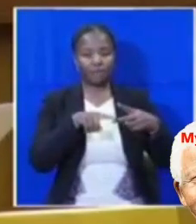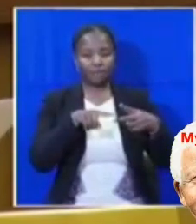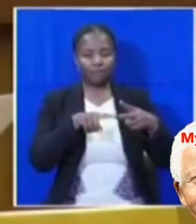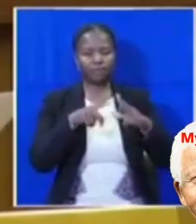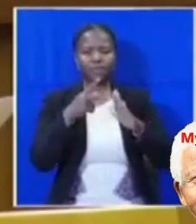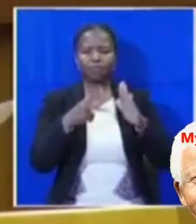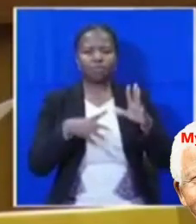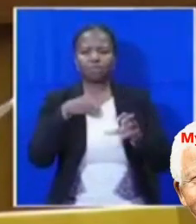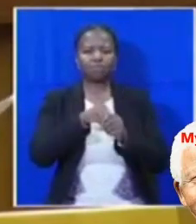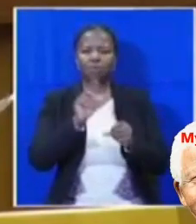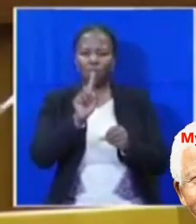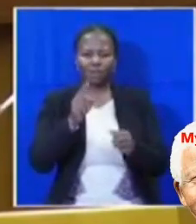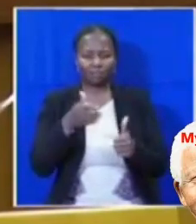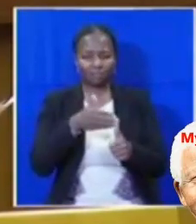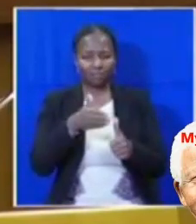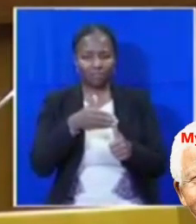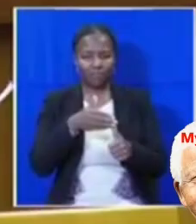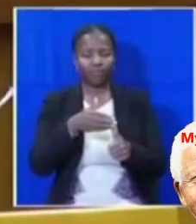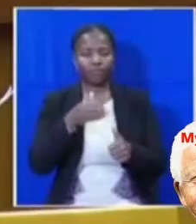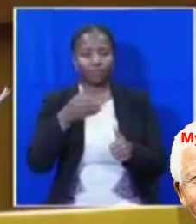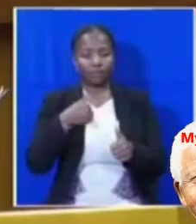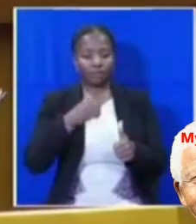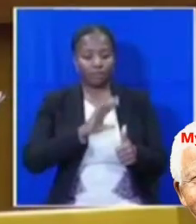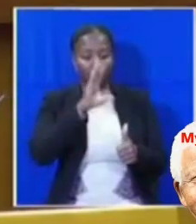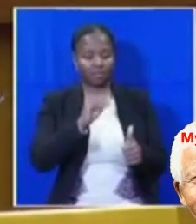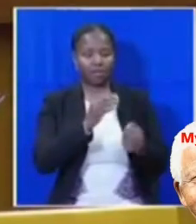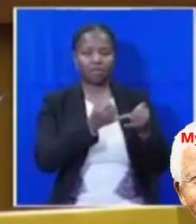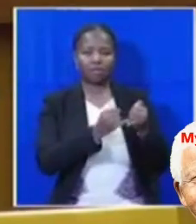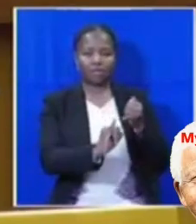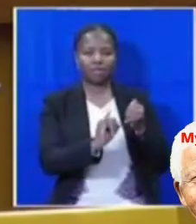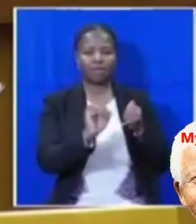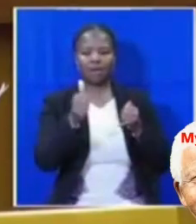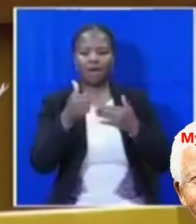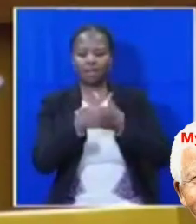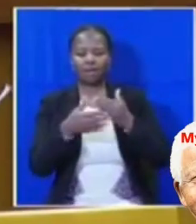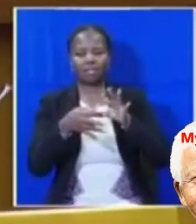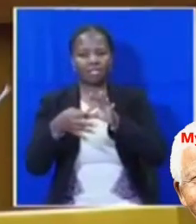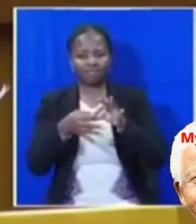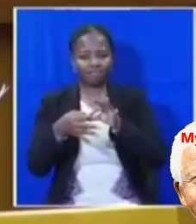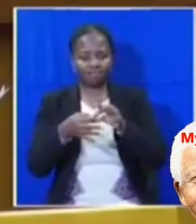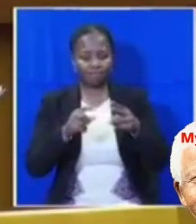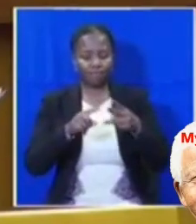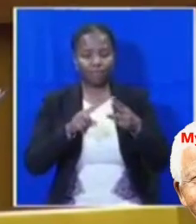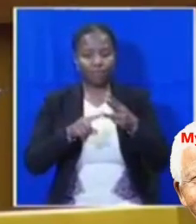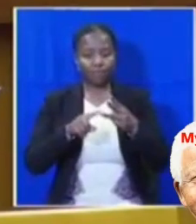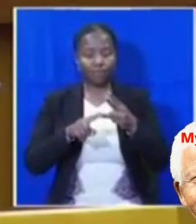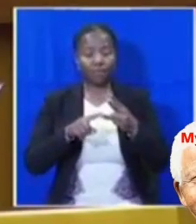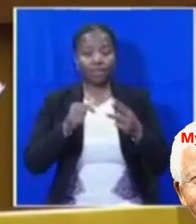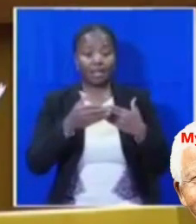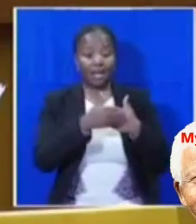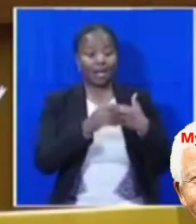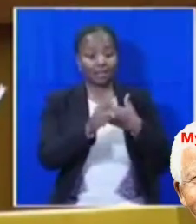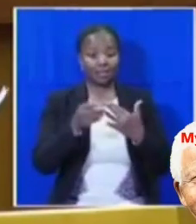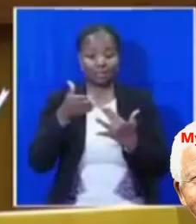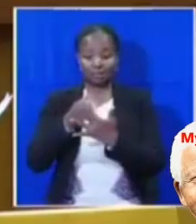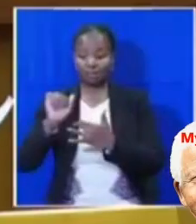include, among others, sovereign equality and interdependence among states, non-interference by members of state